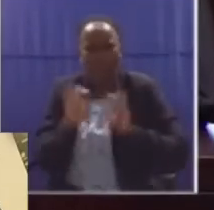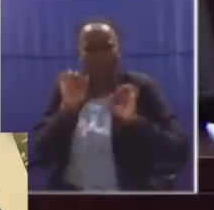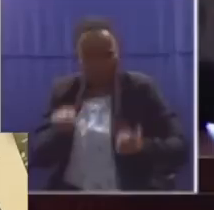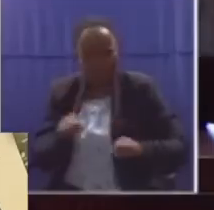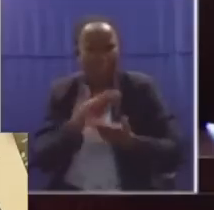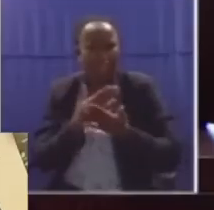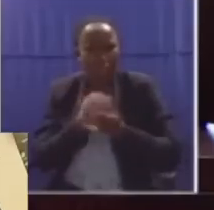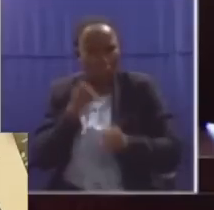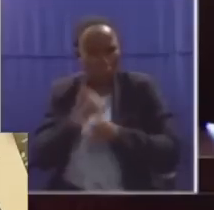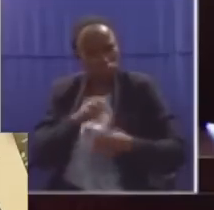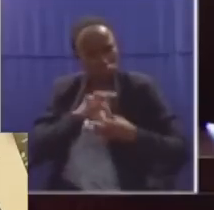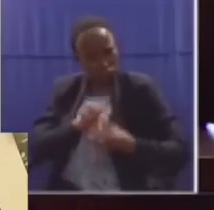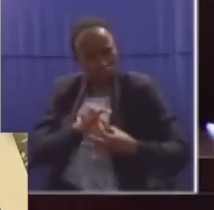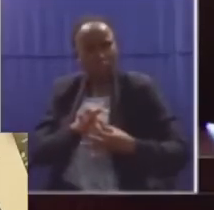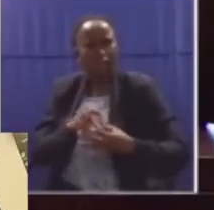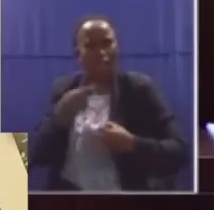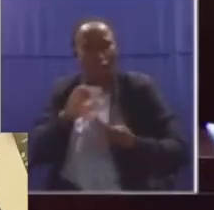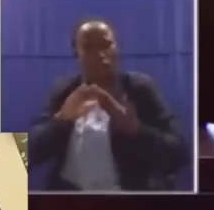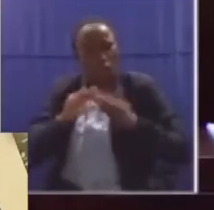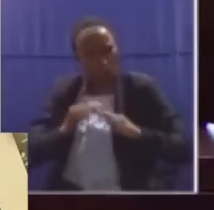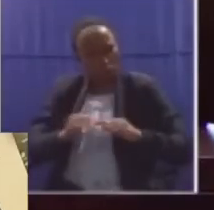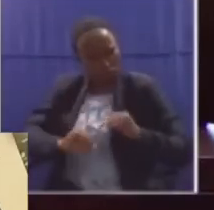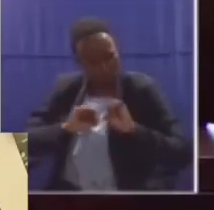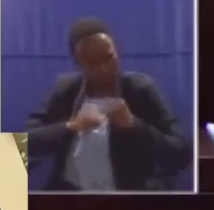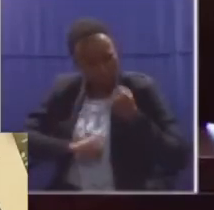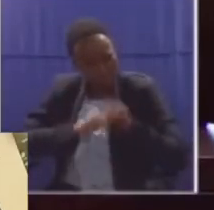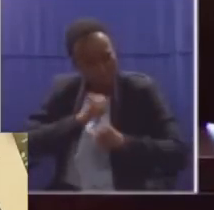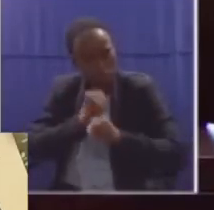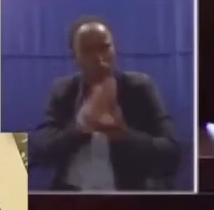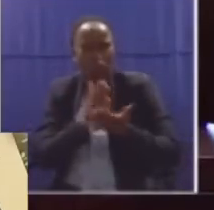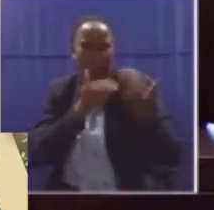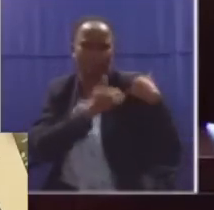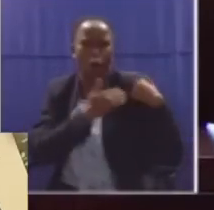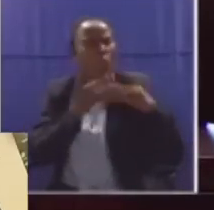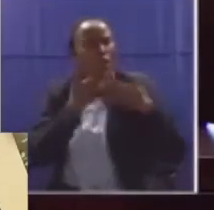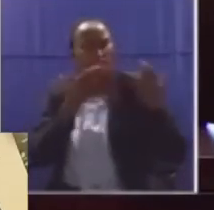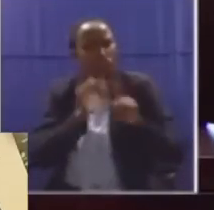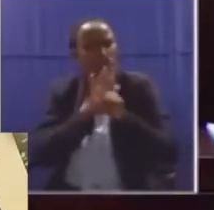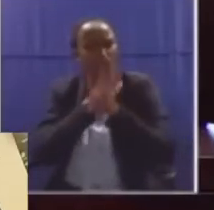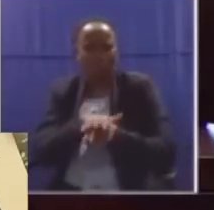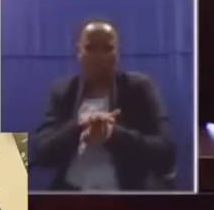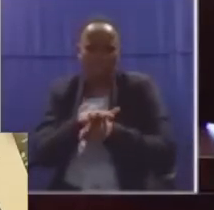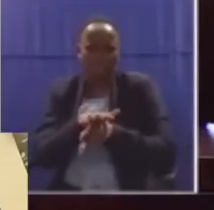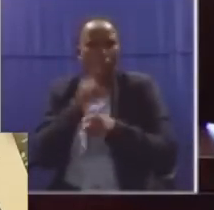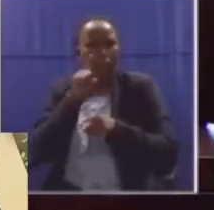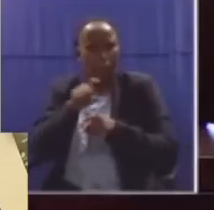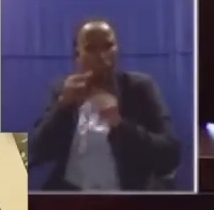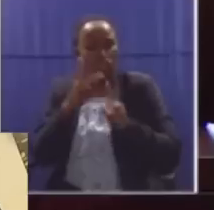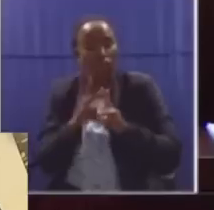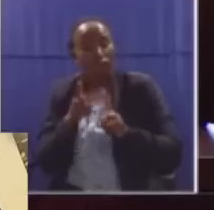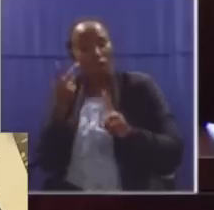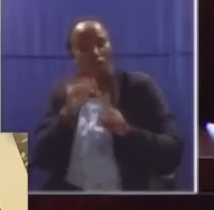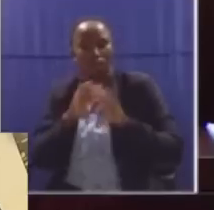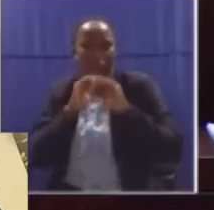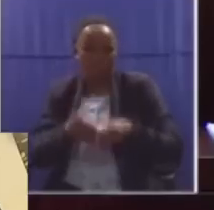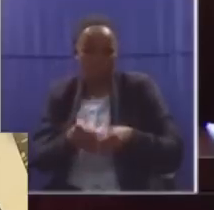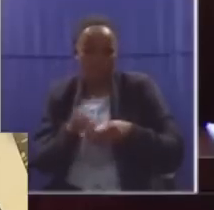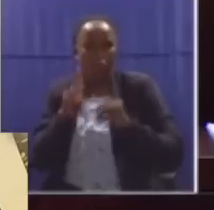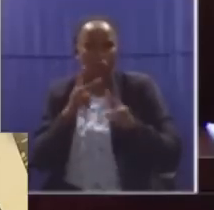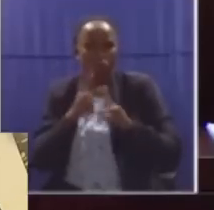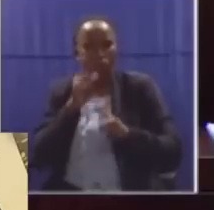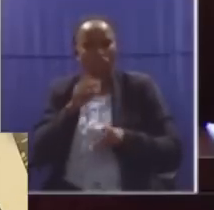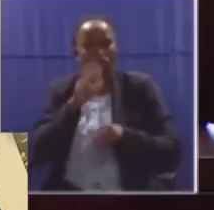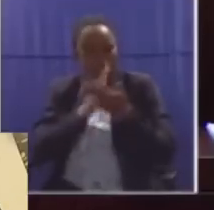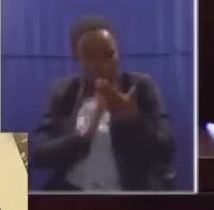community, safeguard lives and property without discrimination, protect the peaceful against violence, and respect the rights to equality